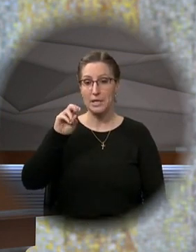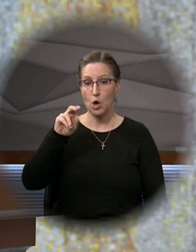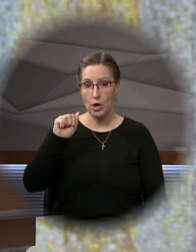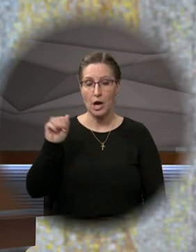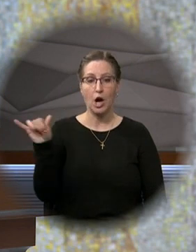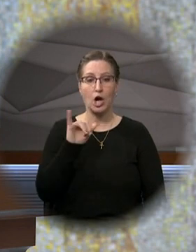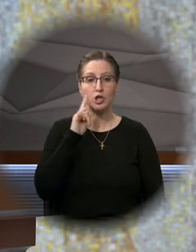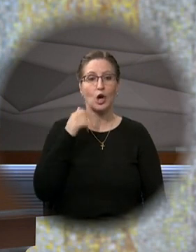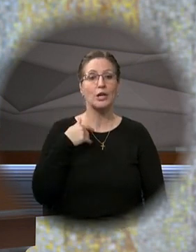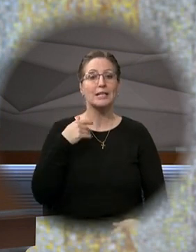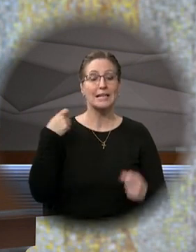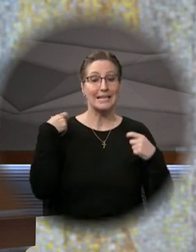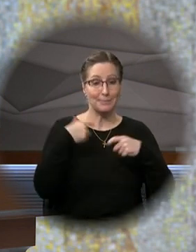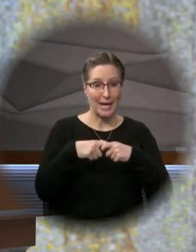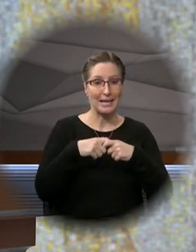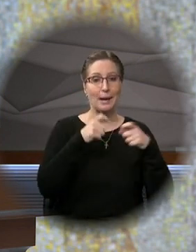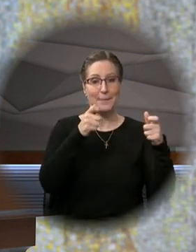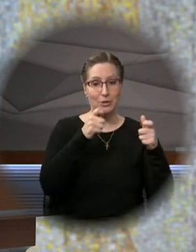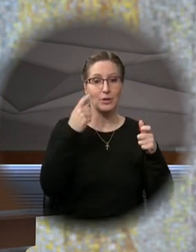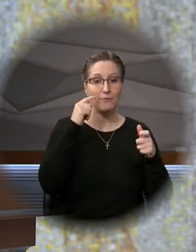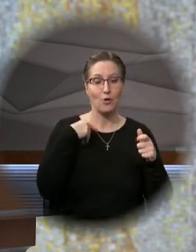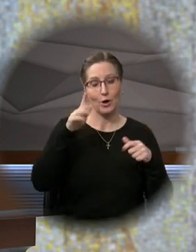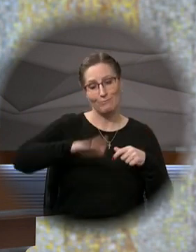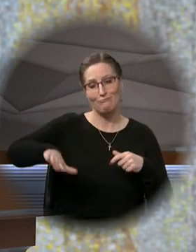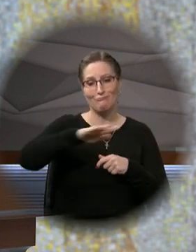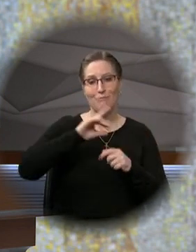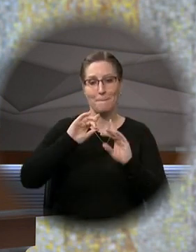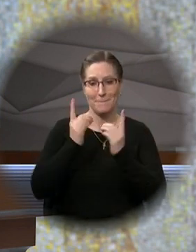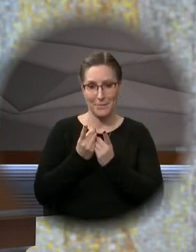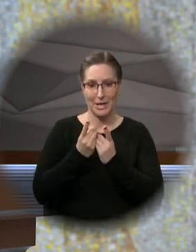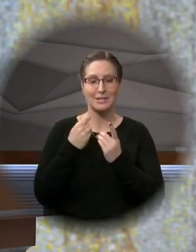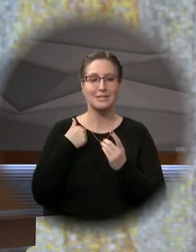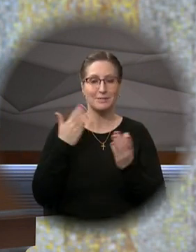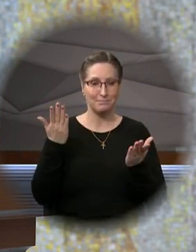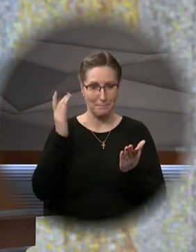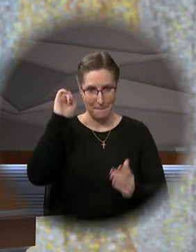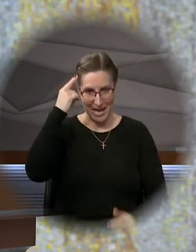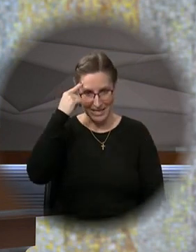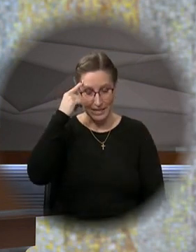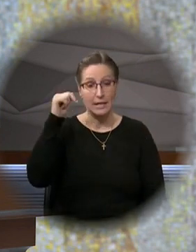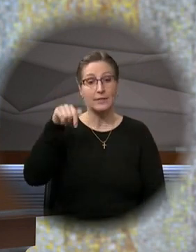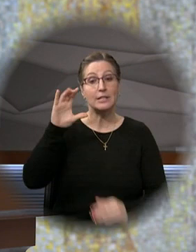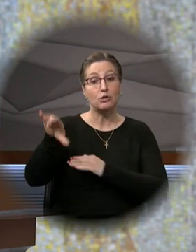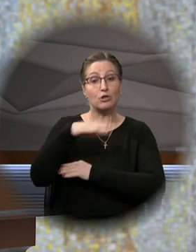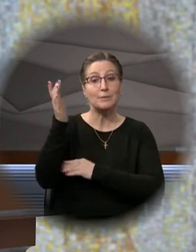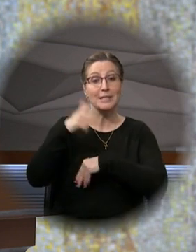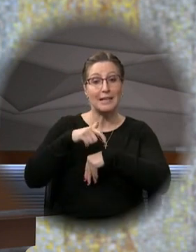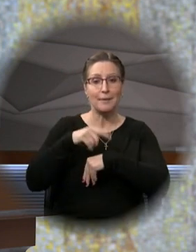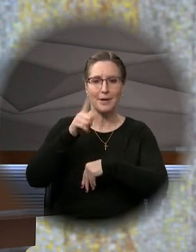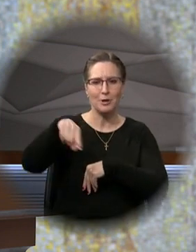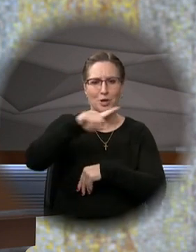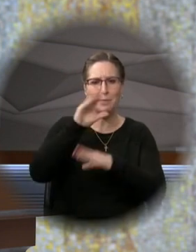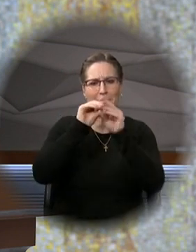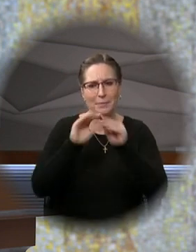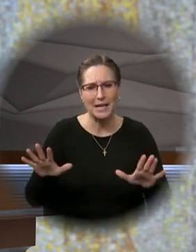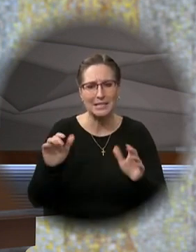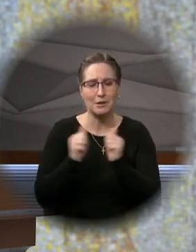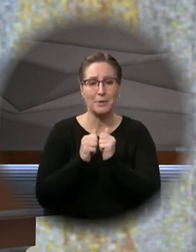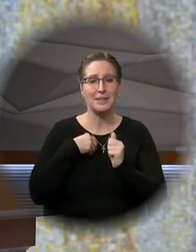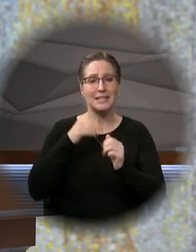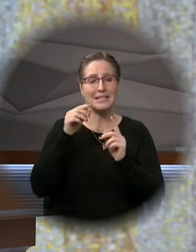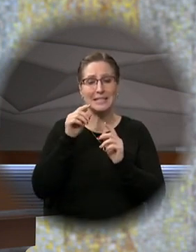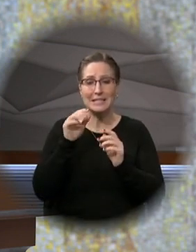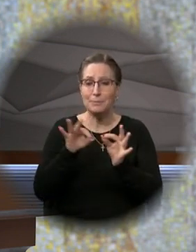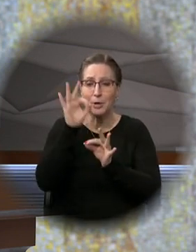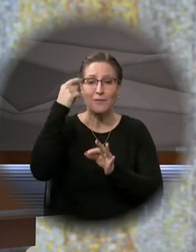Hispanic Ministry for the Diocese of Madison. During this Christmas season, may you be blessed with the spirit of